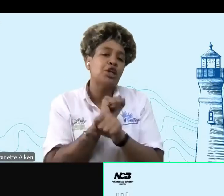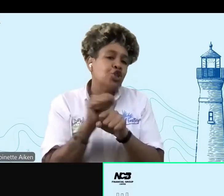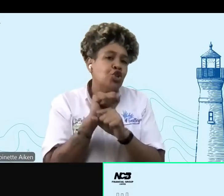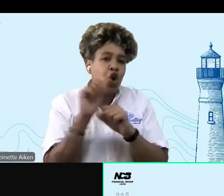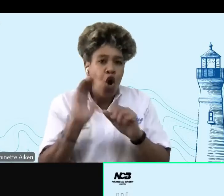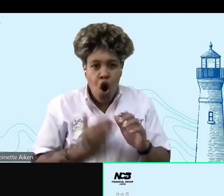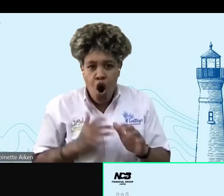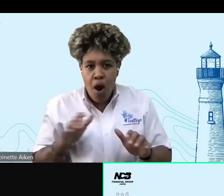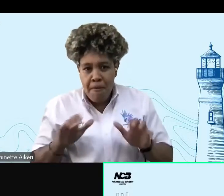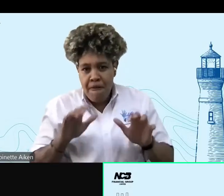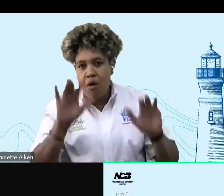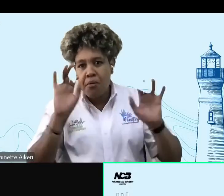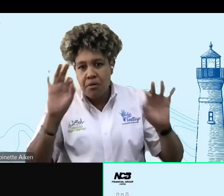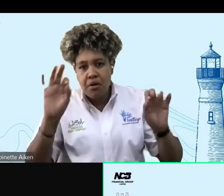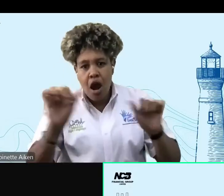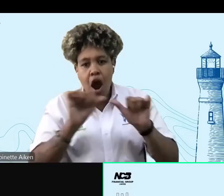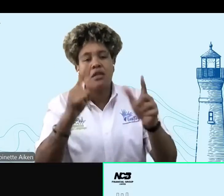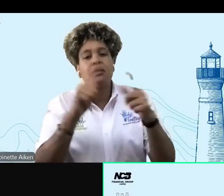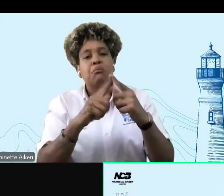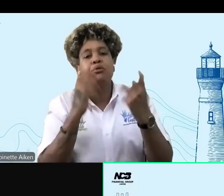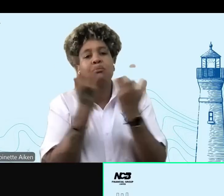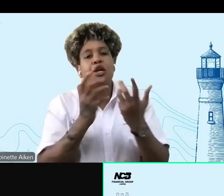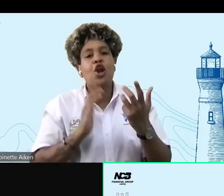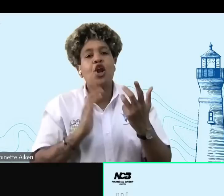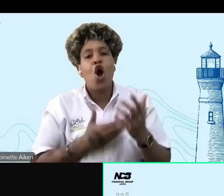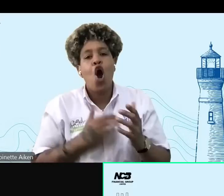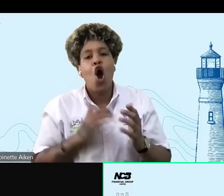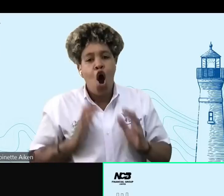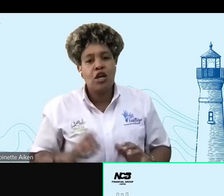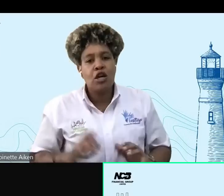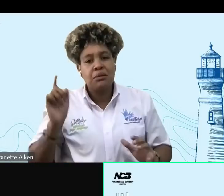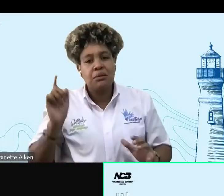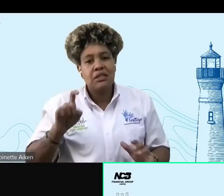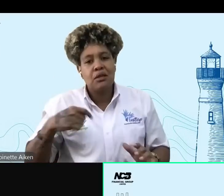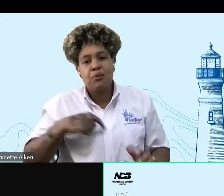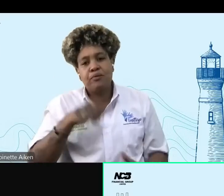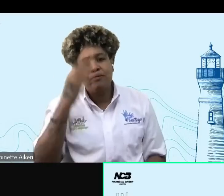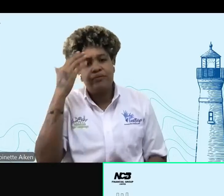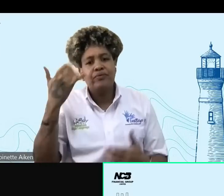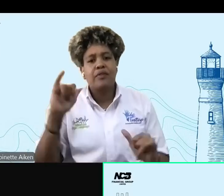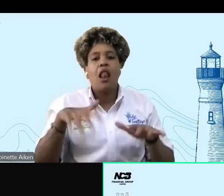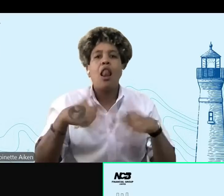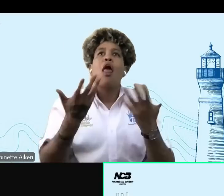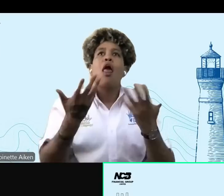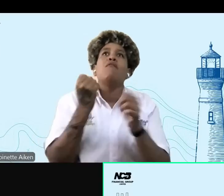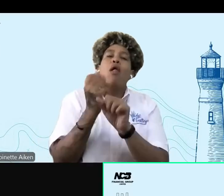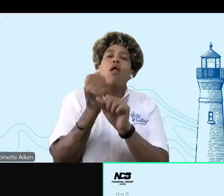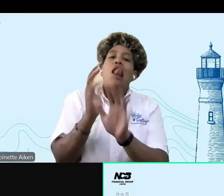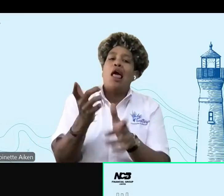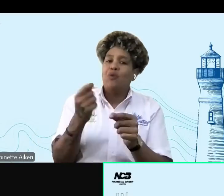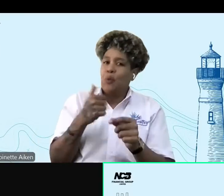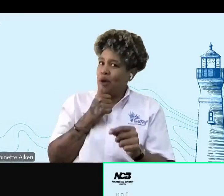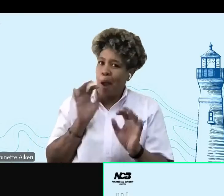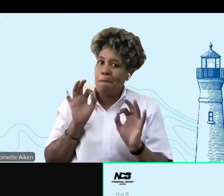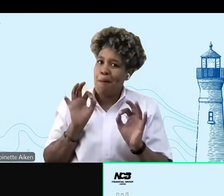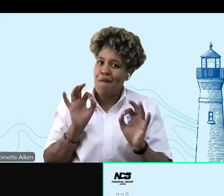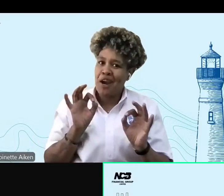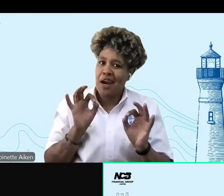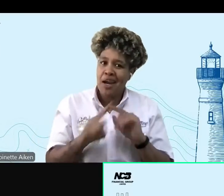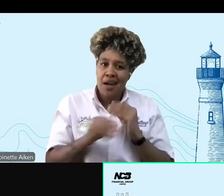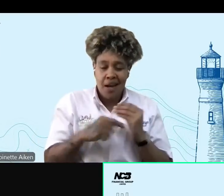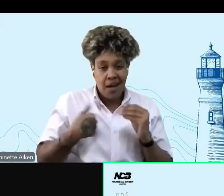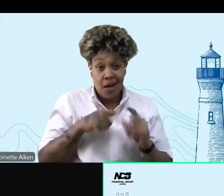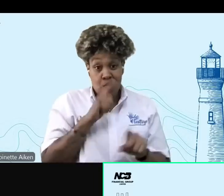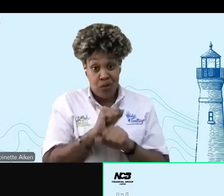we're performing consistently and meeting our customers' needs. We know there's still a lot of work that we need to do there, but we are